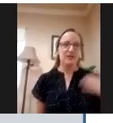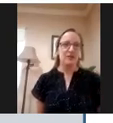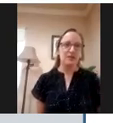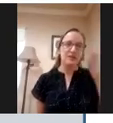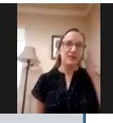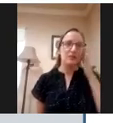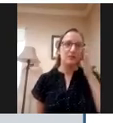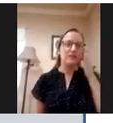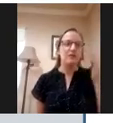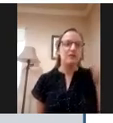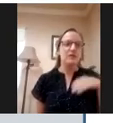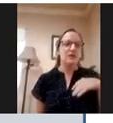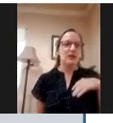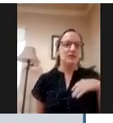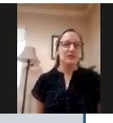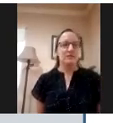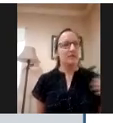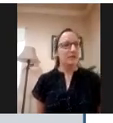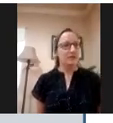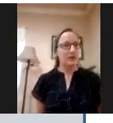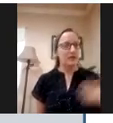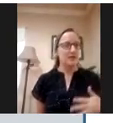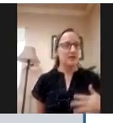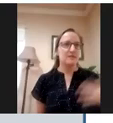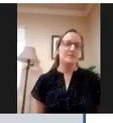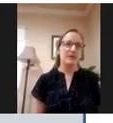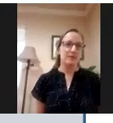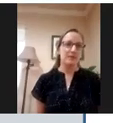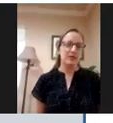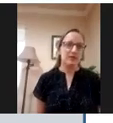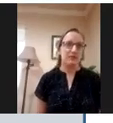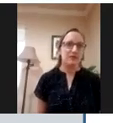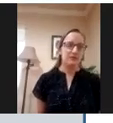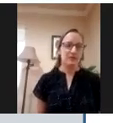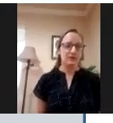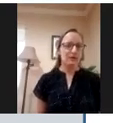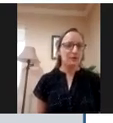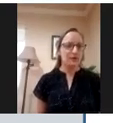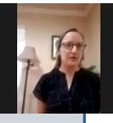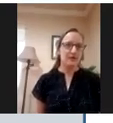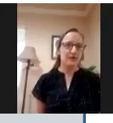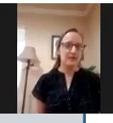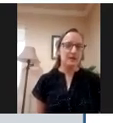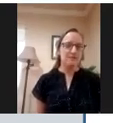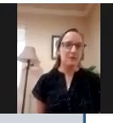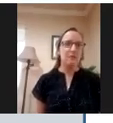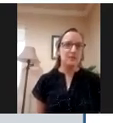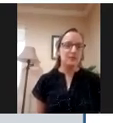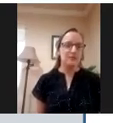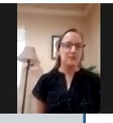that initial consultation over the phone to identify whether or not we think that this might be a project that falls underneath our authority and is reasonable